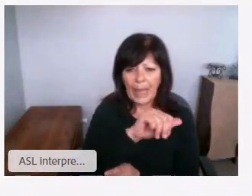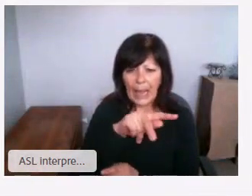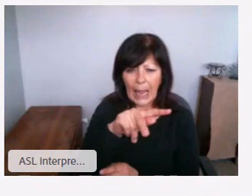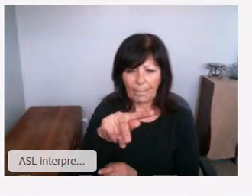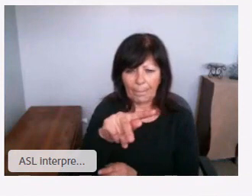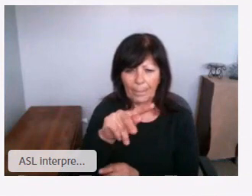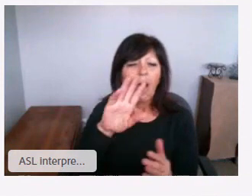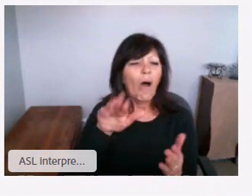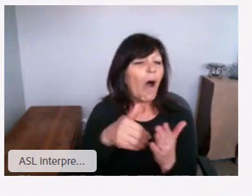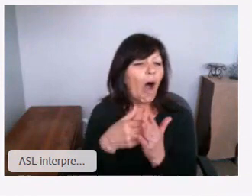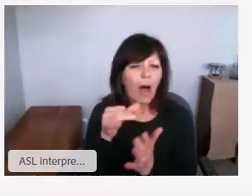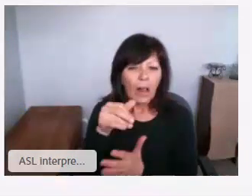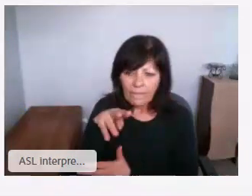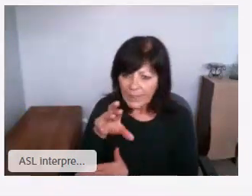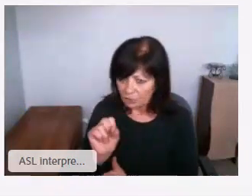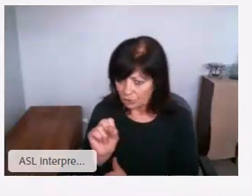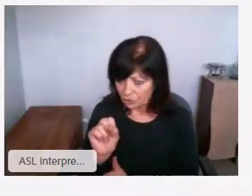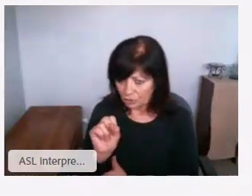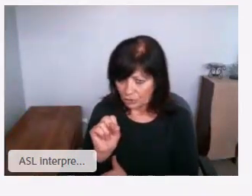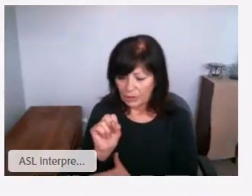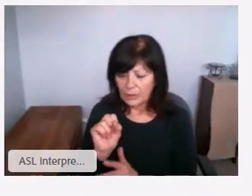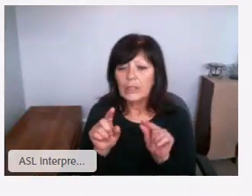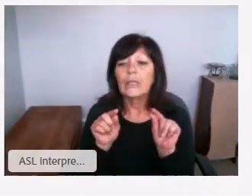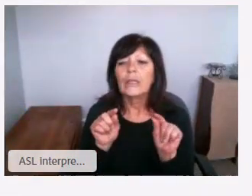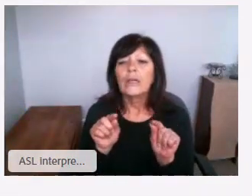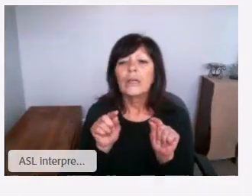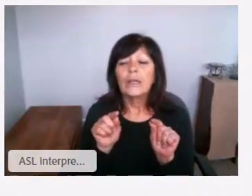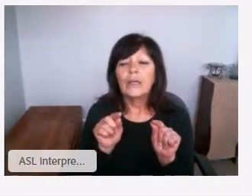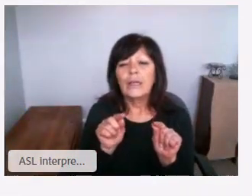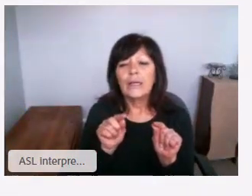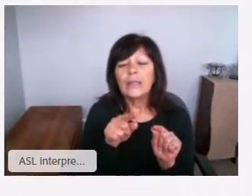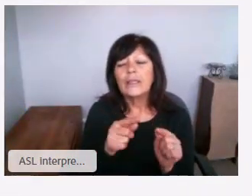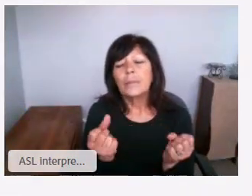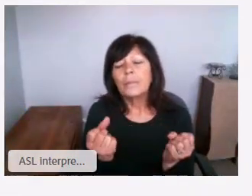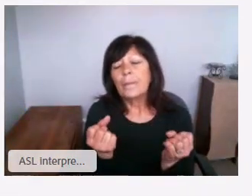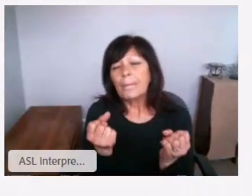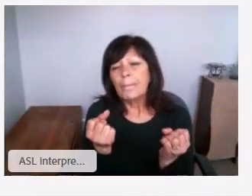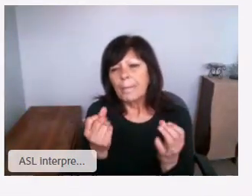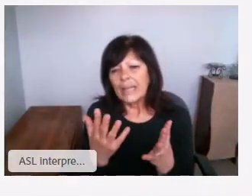the features. There, many of the